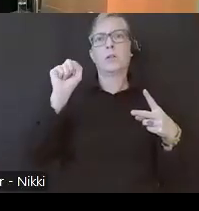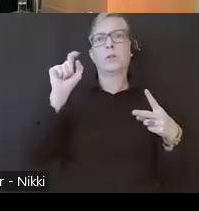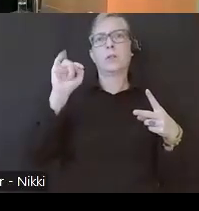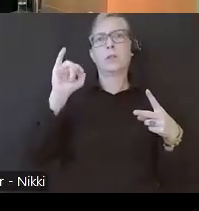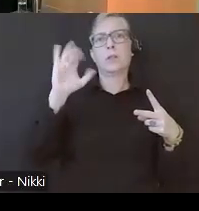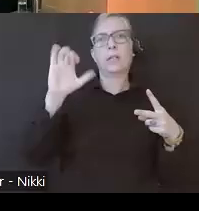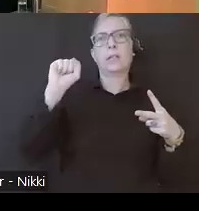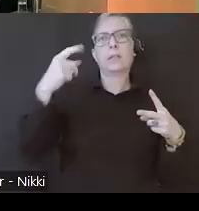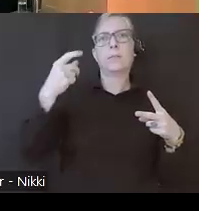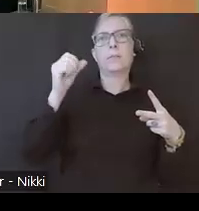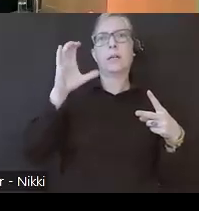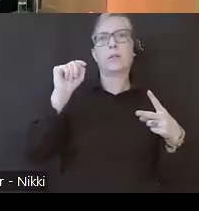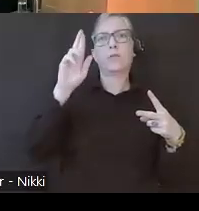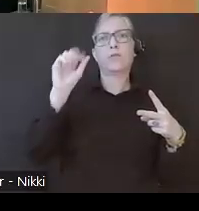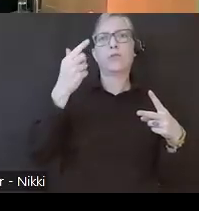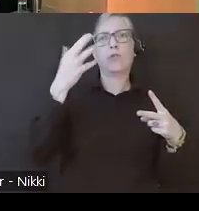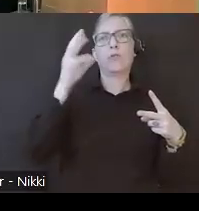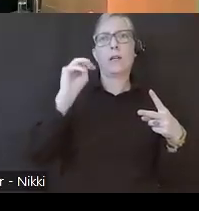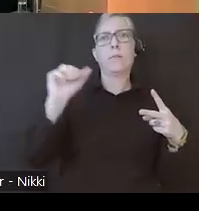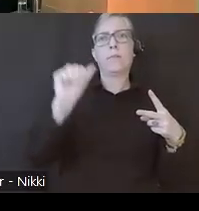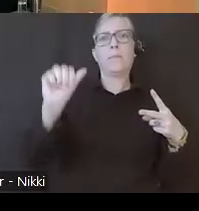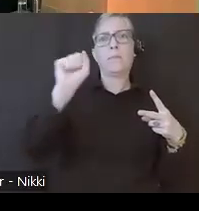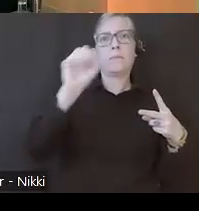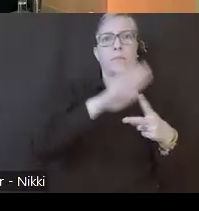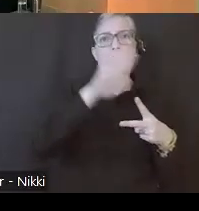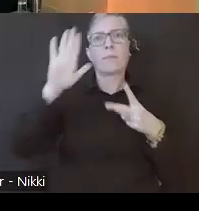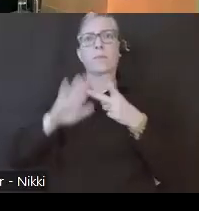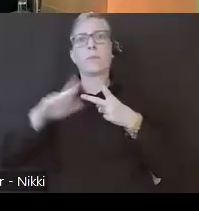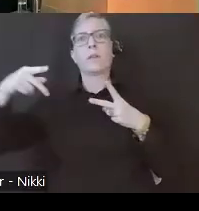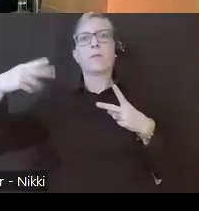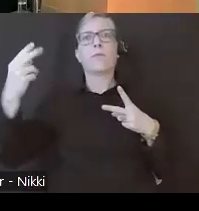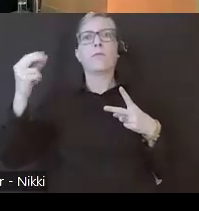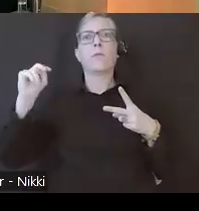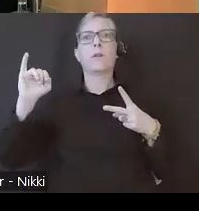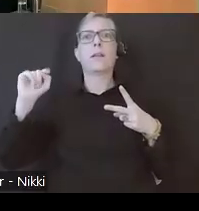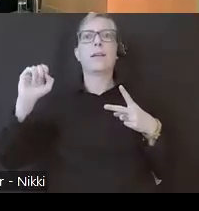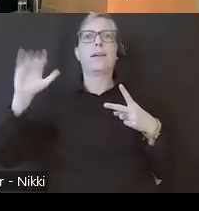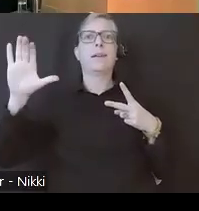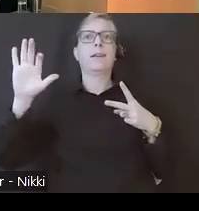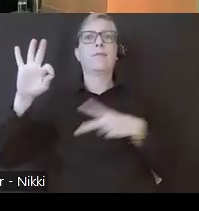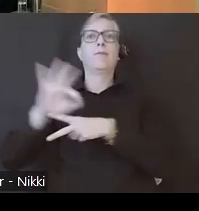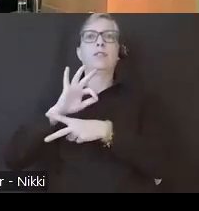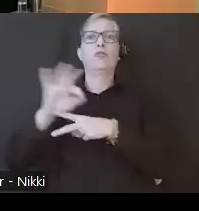and a categorical labeling of the phonetic features in the speech.